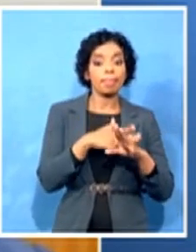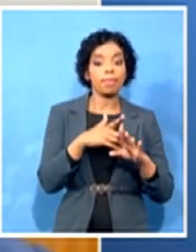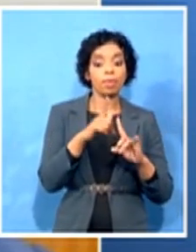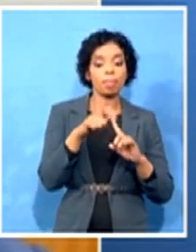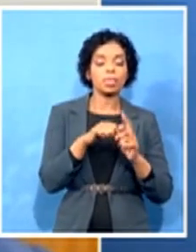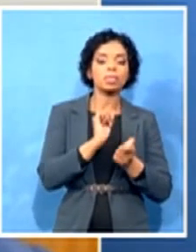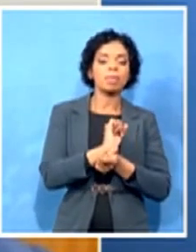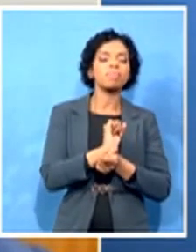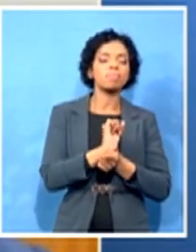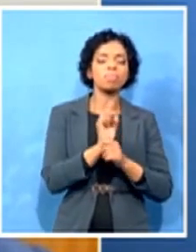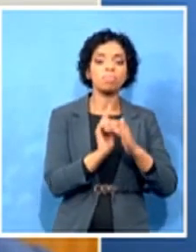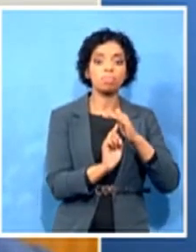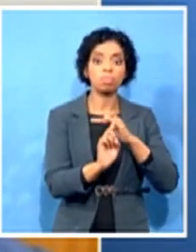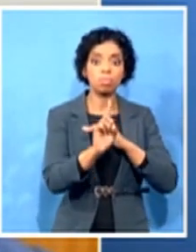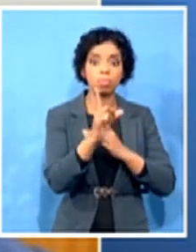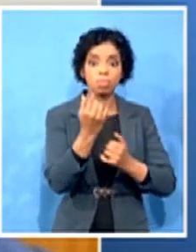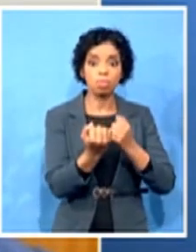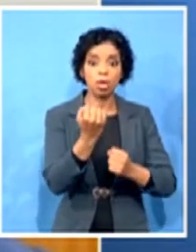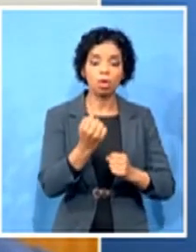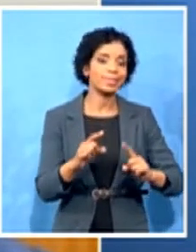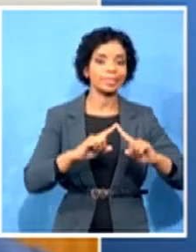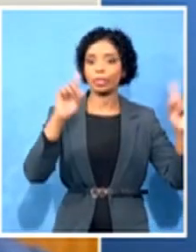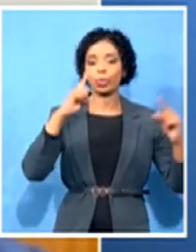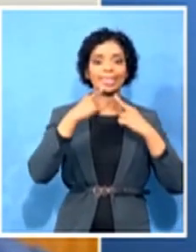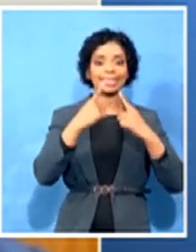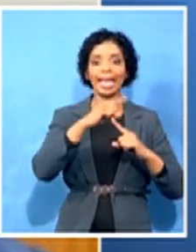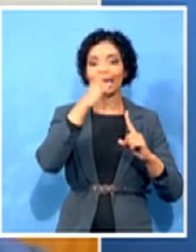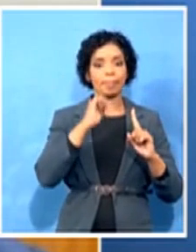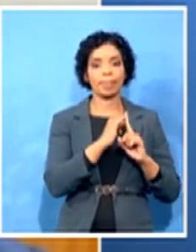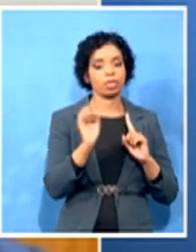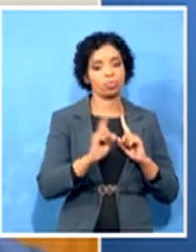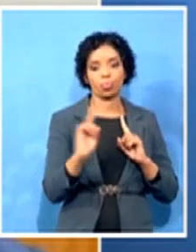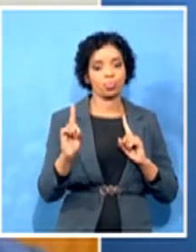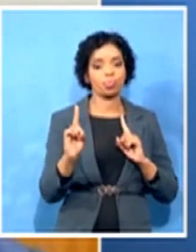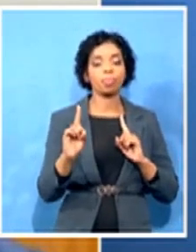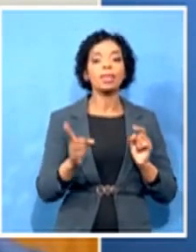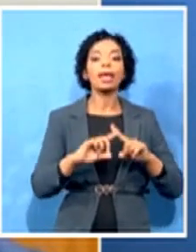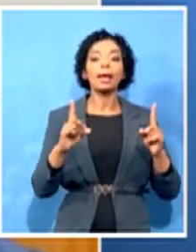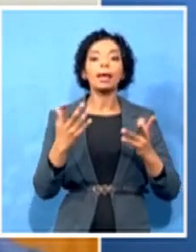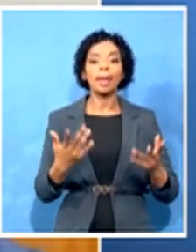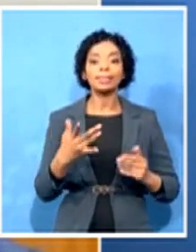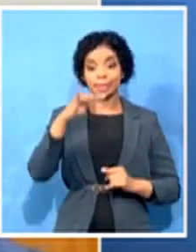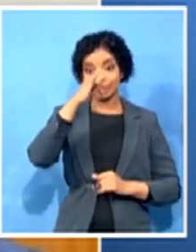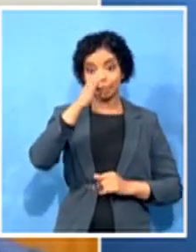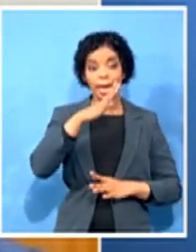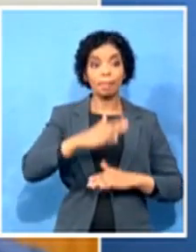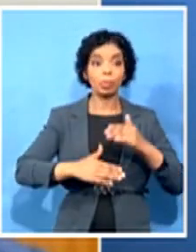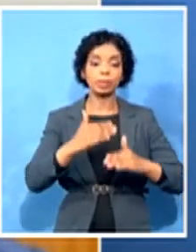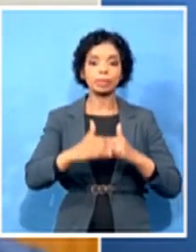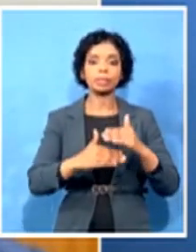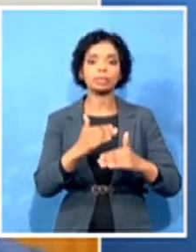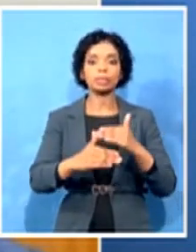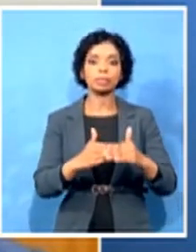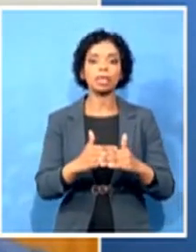However, if one looks at the Criminal Procedure Act, then there's nothing in the Criminal Procedure Act